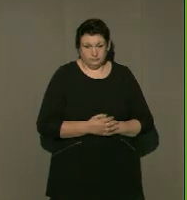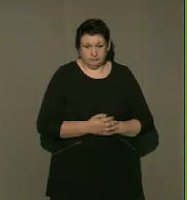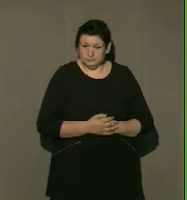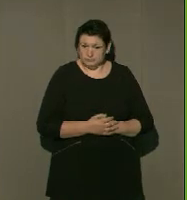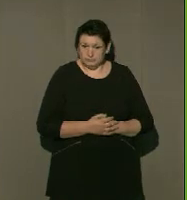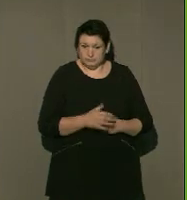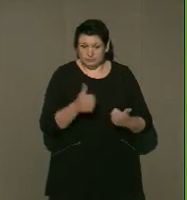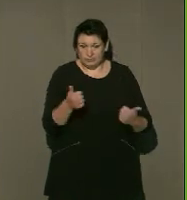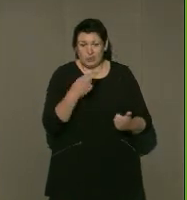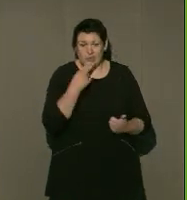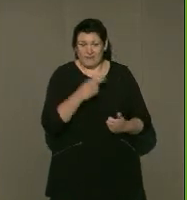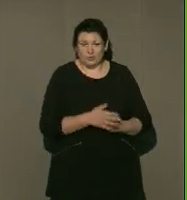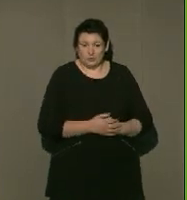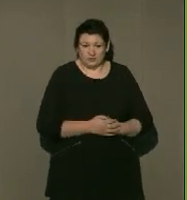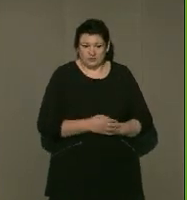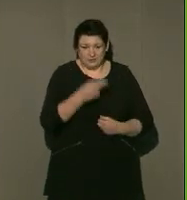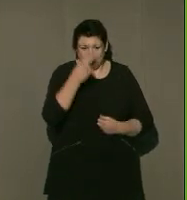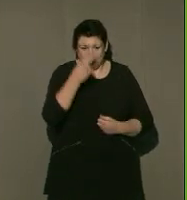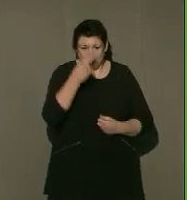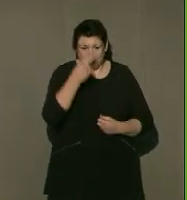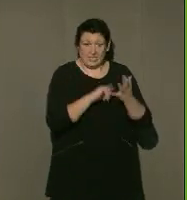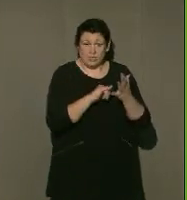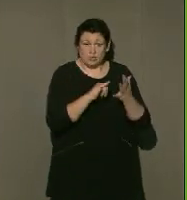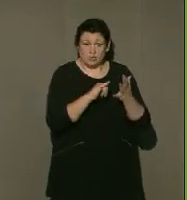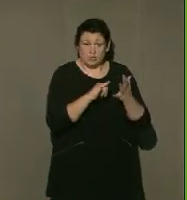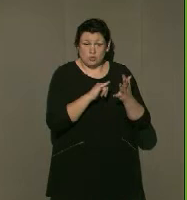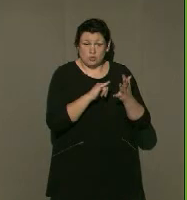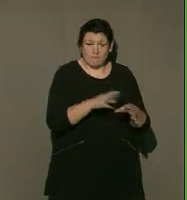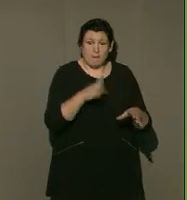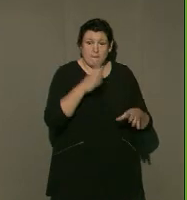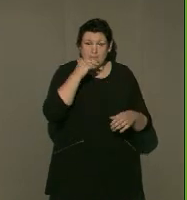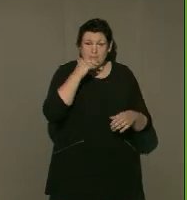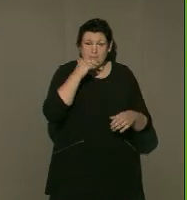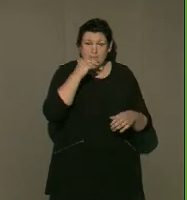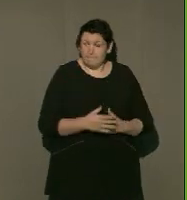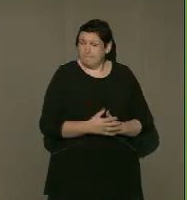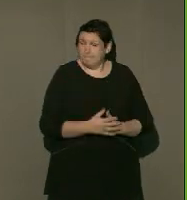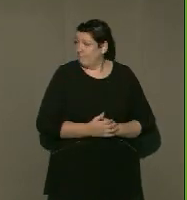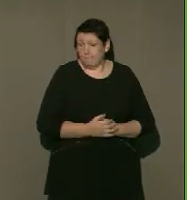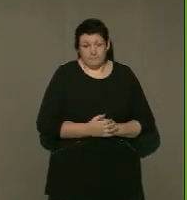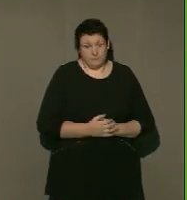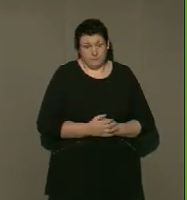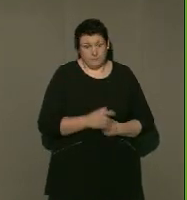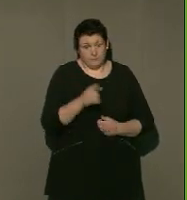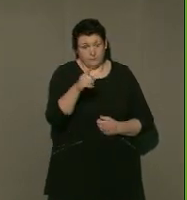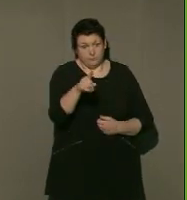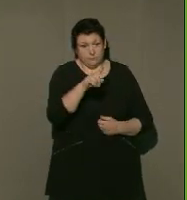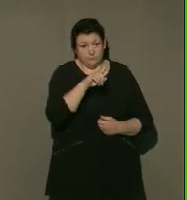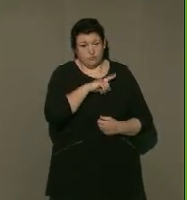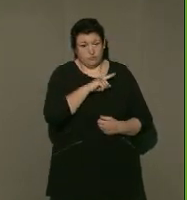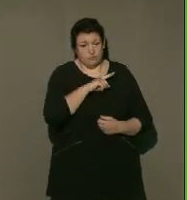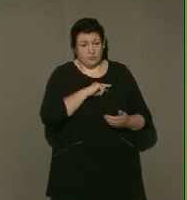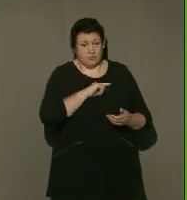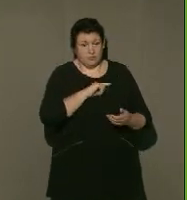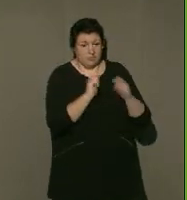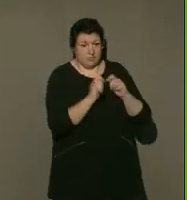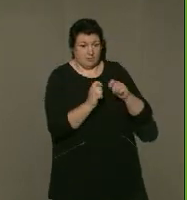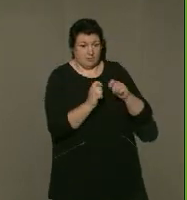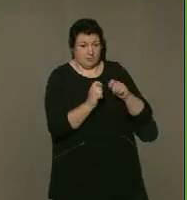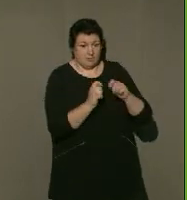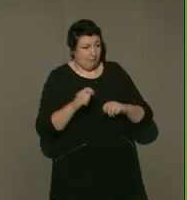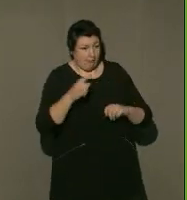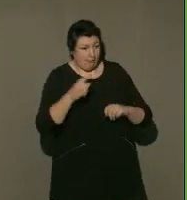Good afternoon, conference. My name is Susan Green. I'm from Birmingham. The purpose of an amendment, I think we would all